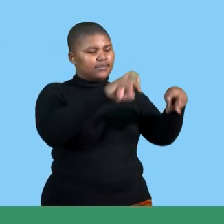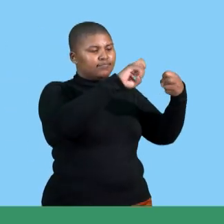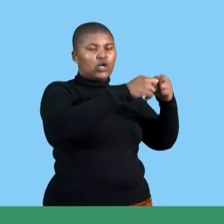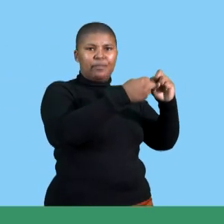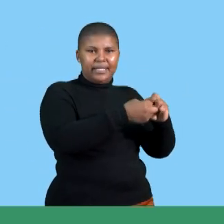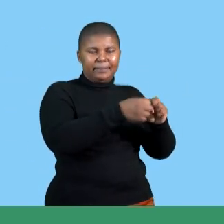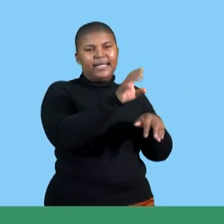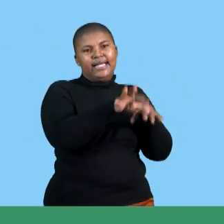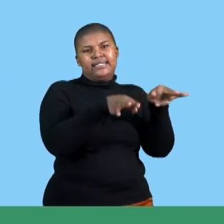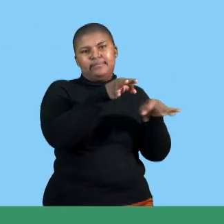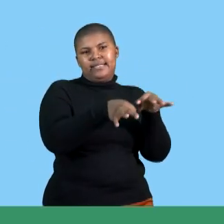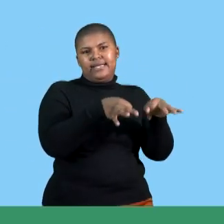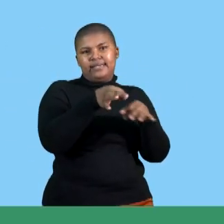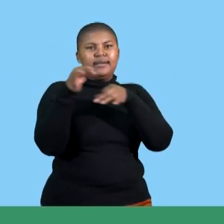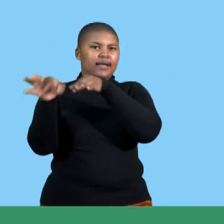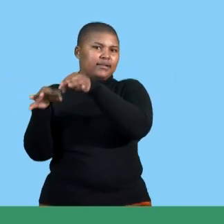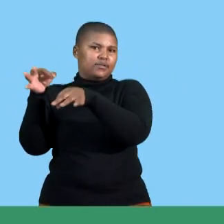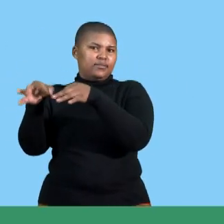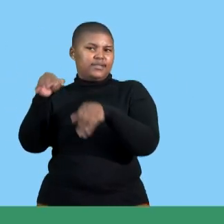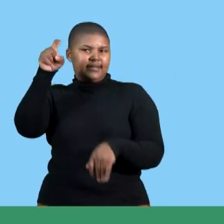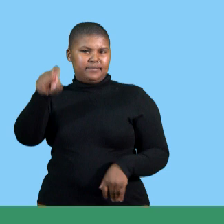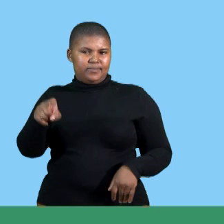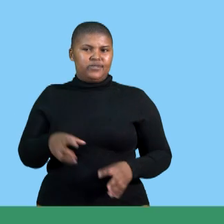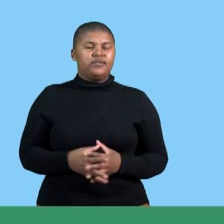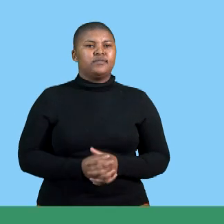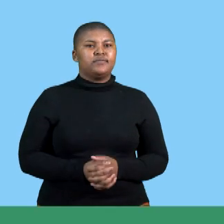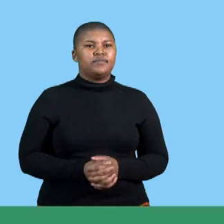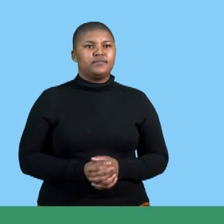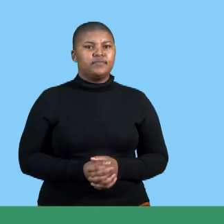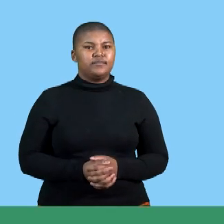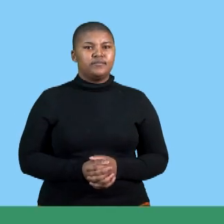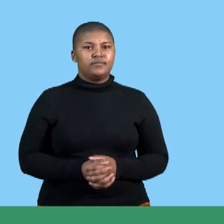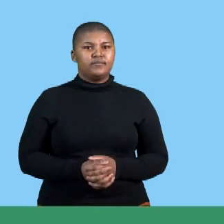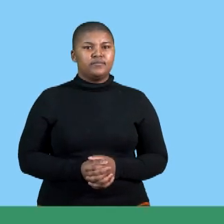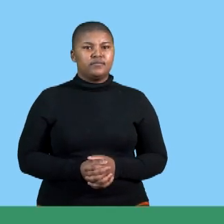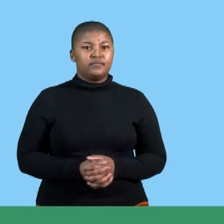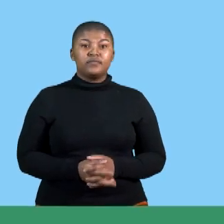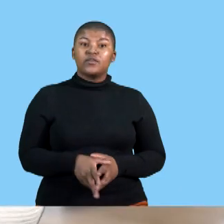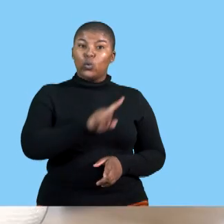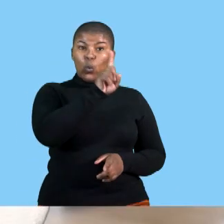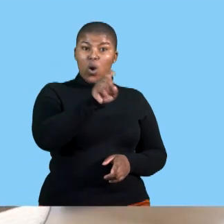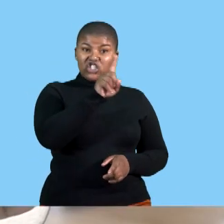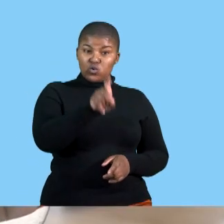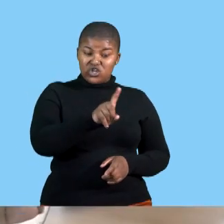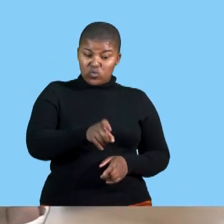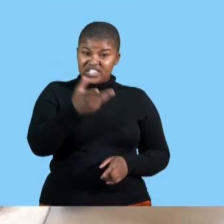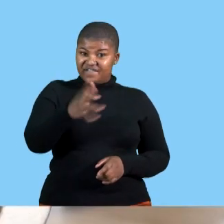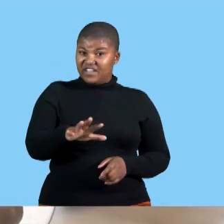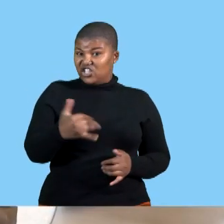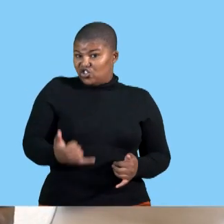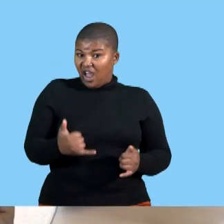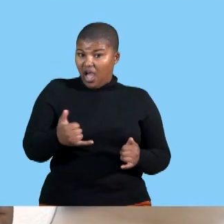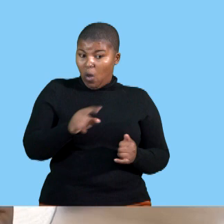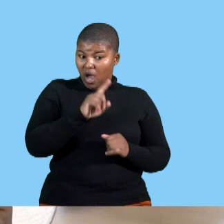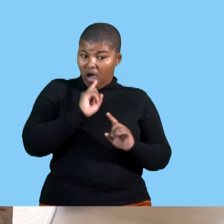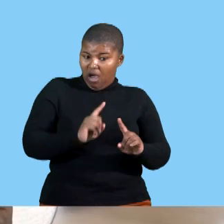looking at the differences basically between what? Between decision making and problem solving. So if you're able to answer the question